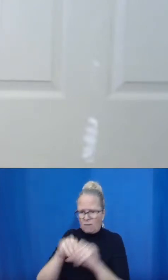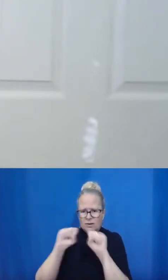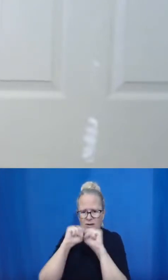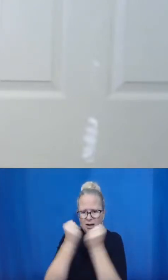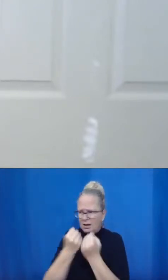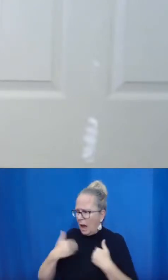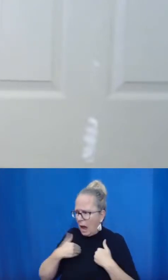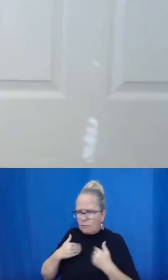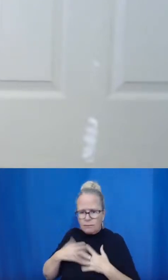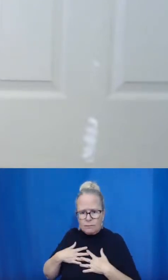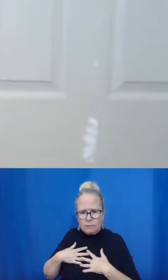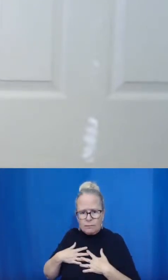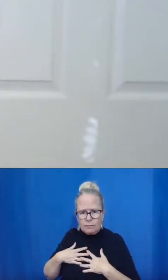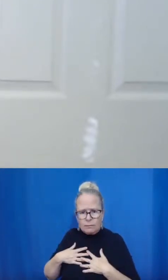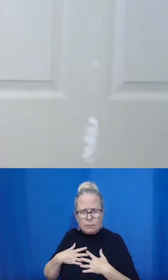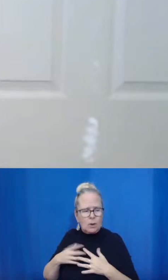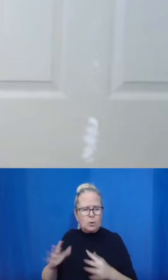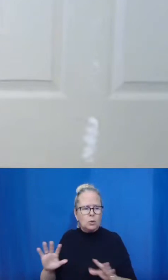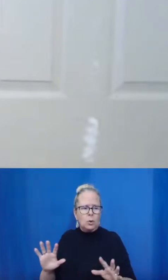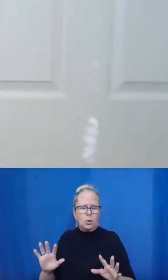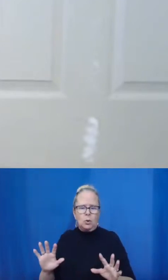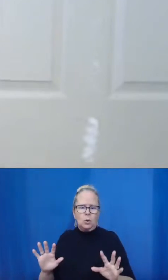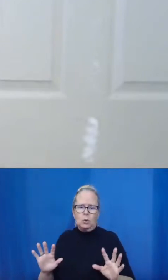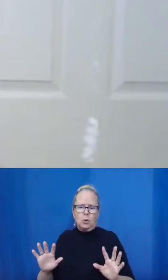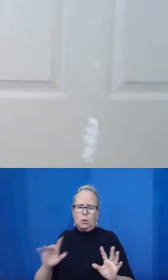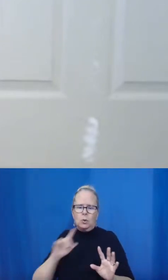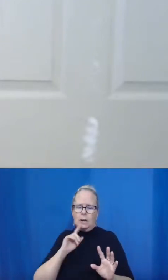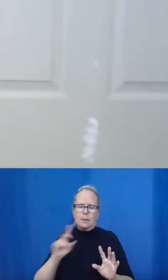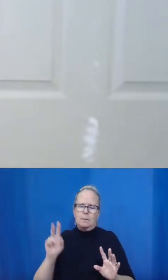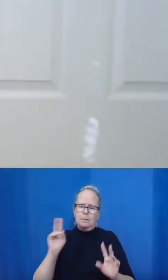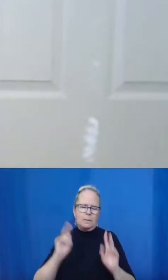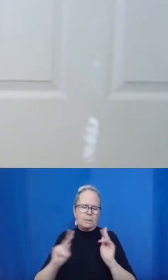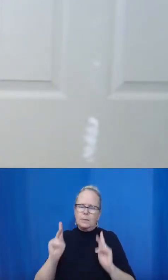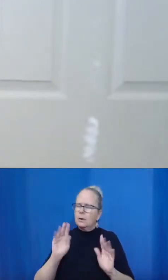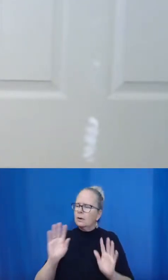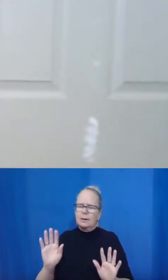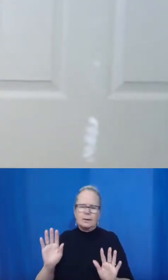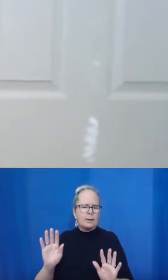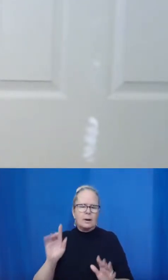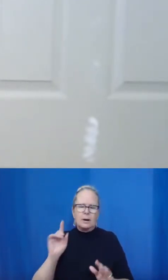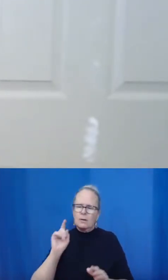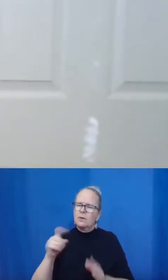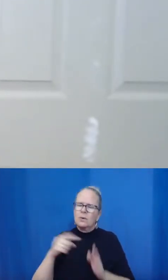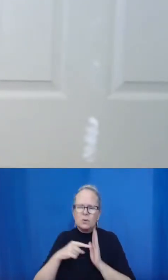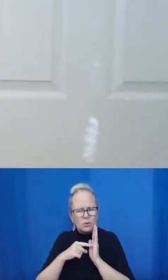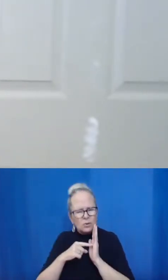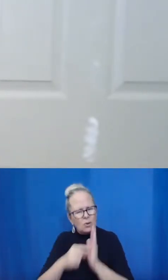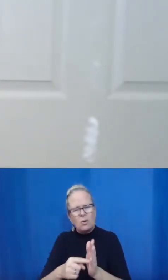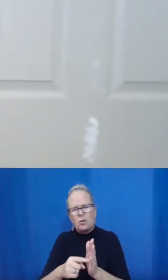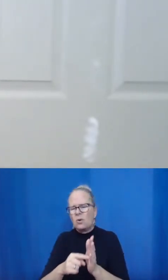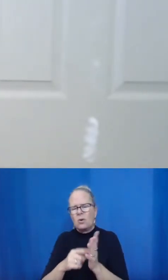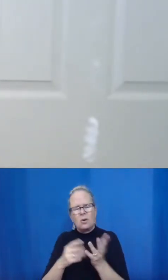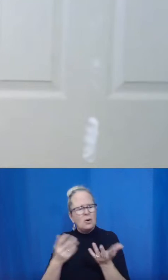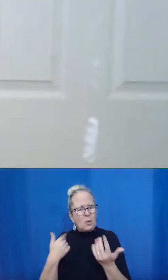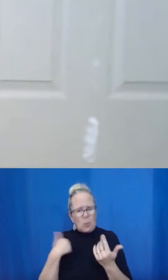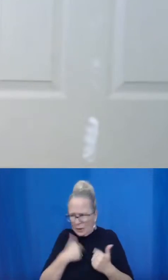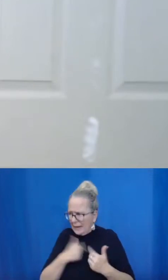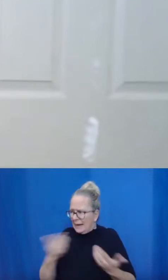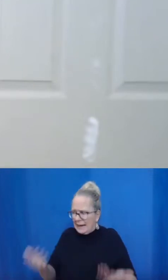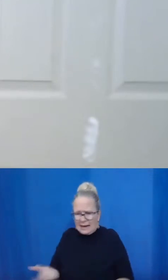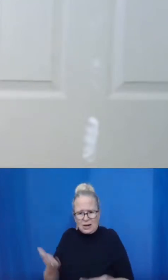may think we are. Like, we are able-bodied people post-transplant. And so I just want to drive home